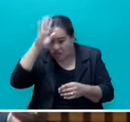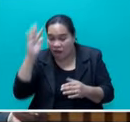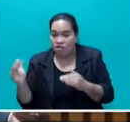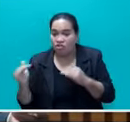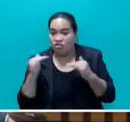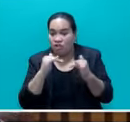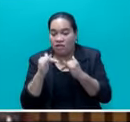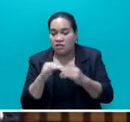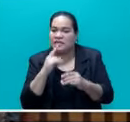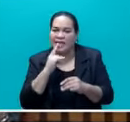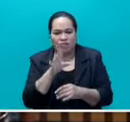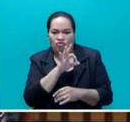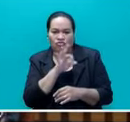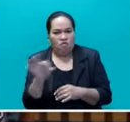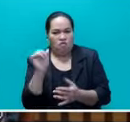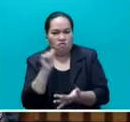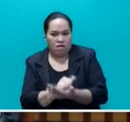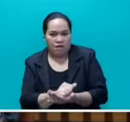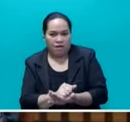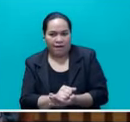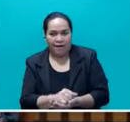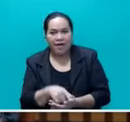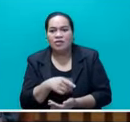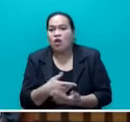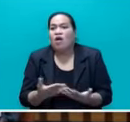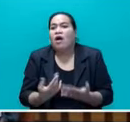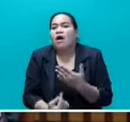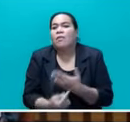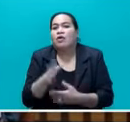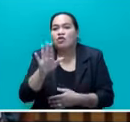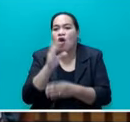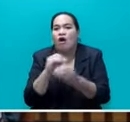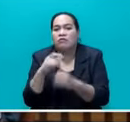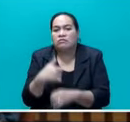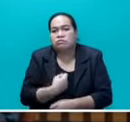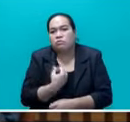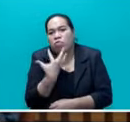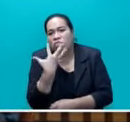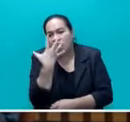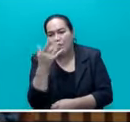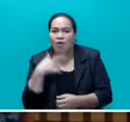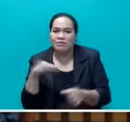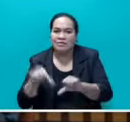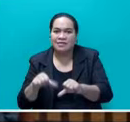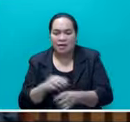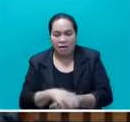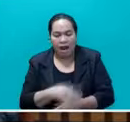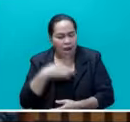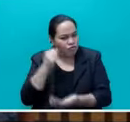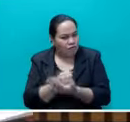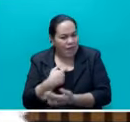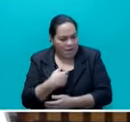unlawful, and brought great embarrassment to your office, Honorable Speaker? I'm sure you were totally embarrassed. I was